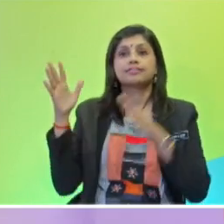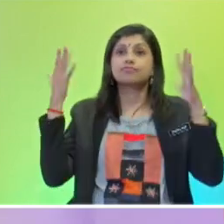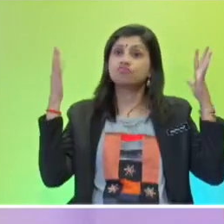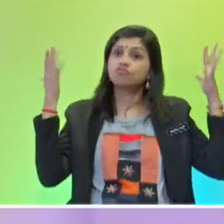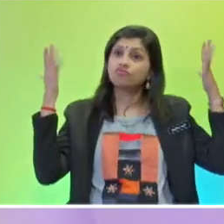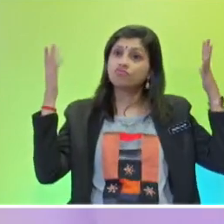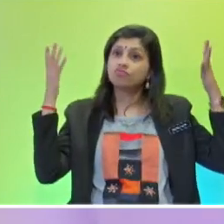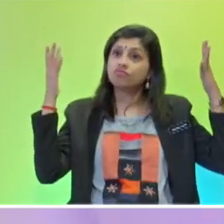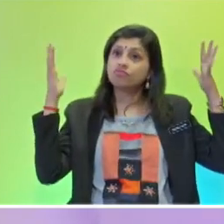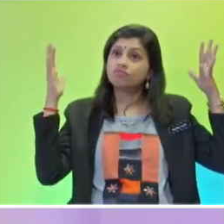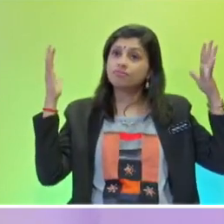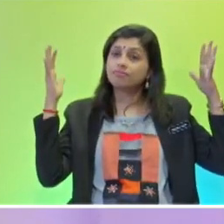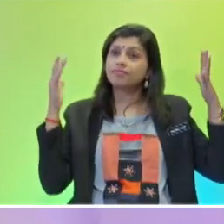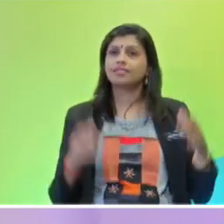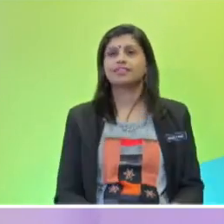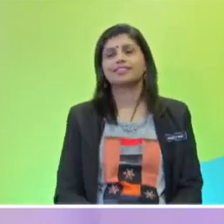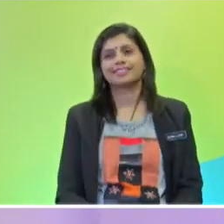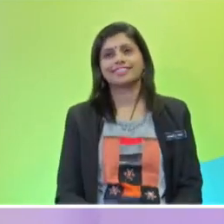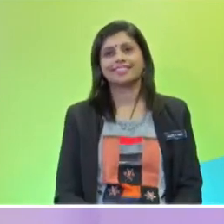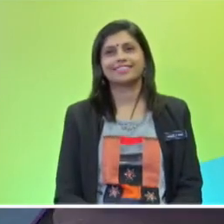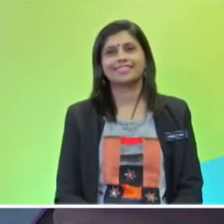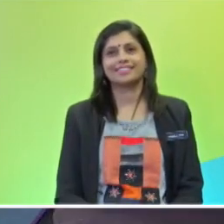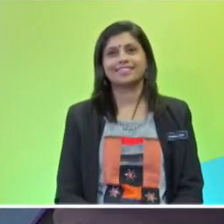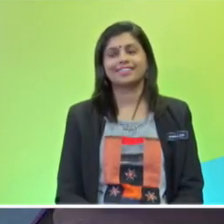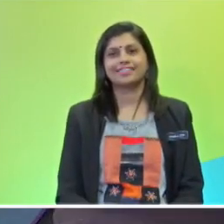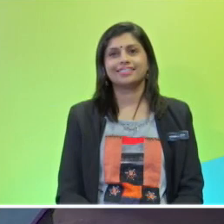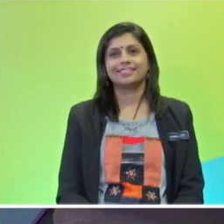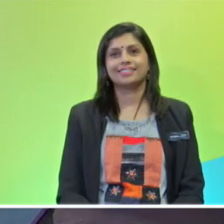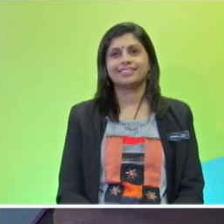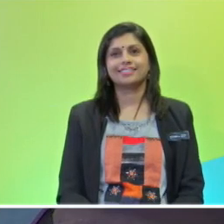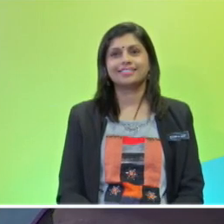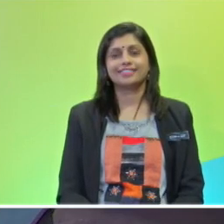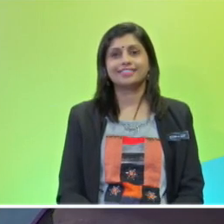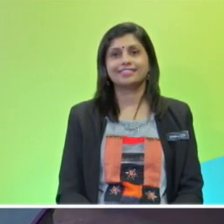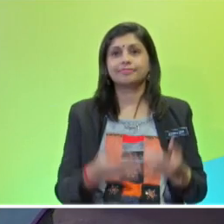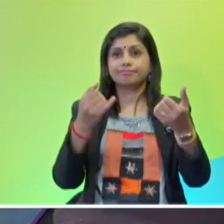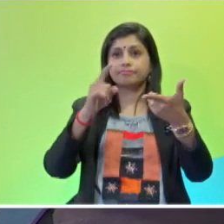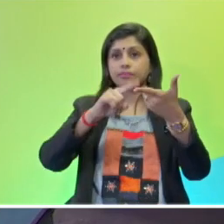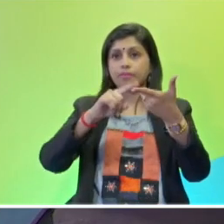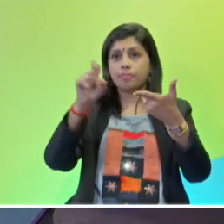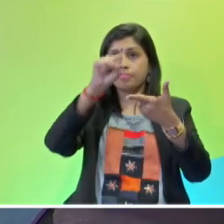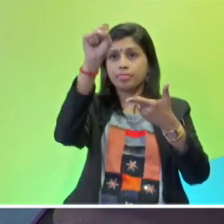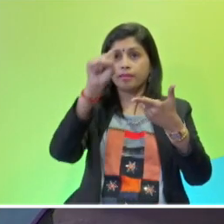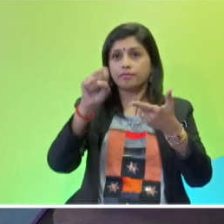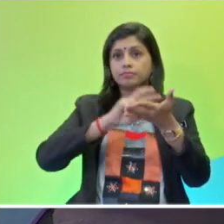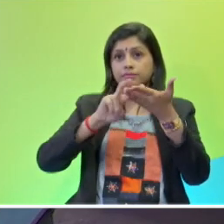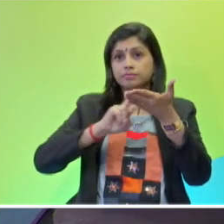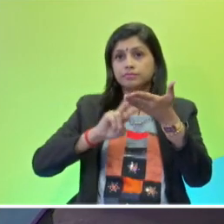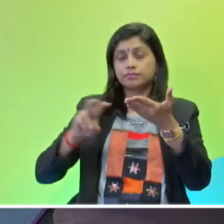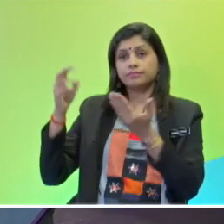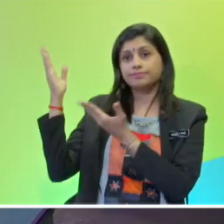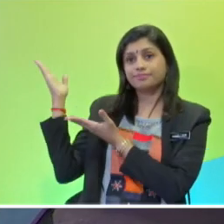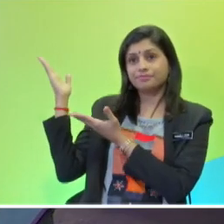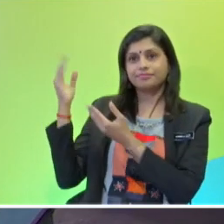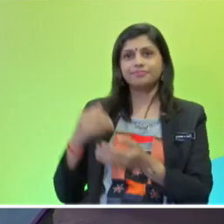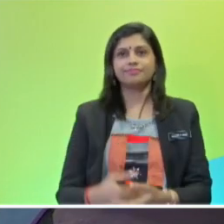Sean today. Yay! Okay, All shall right. we go for another? Yes, let's do that. Yes. Okay, the second one, Sean. Okay,